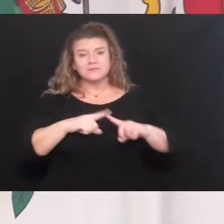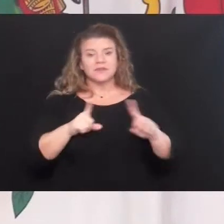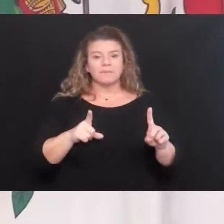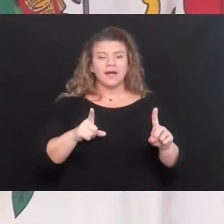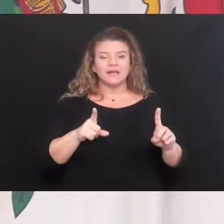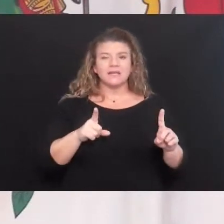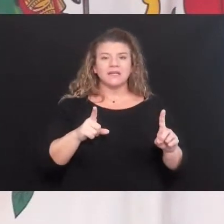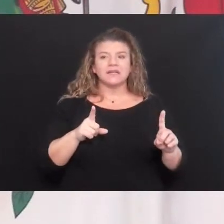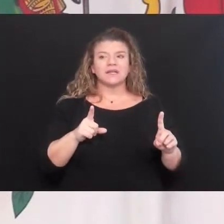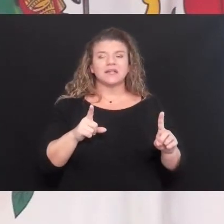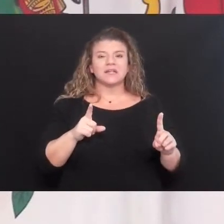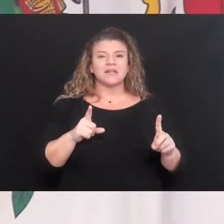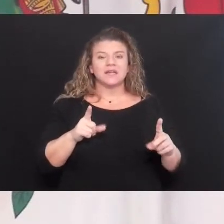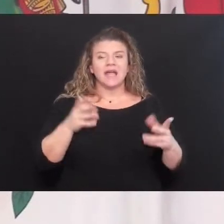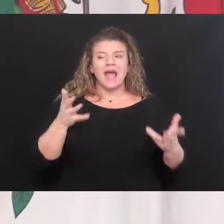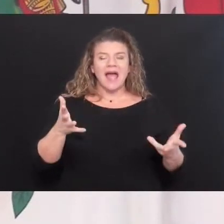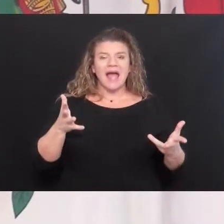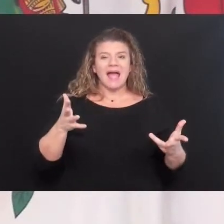think